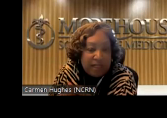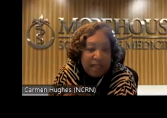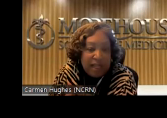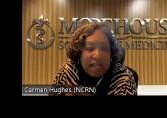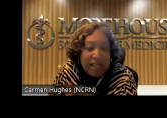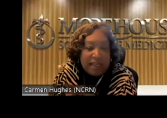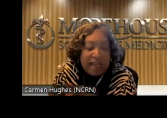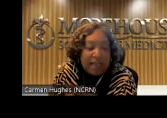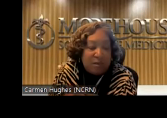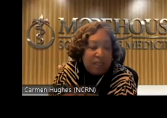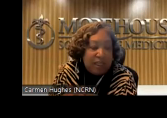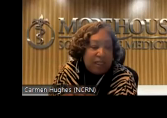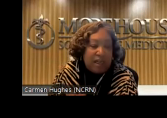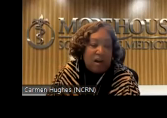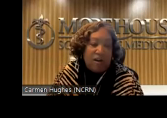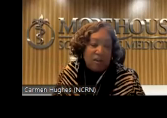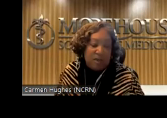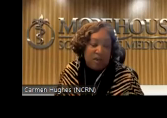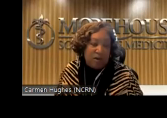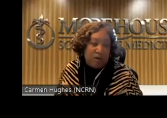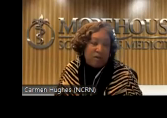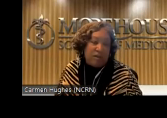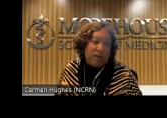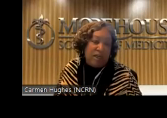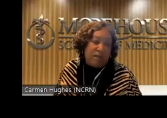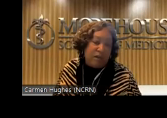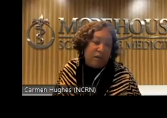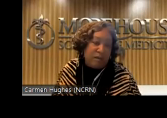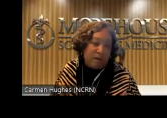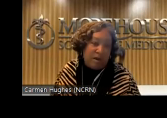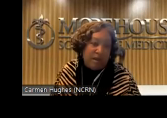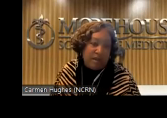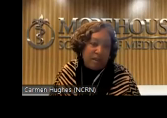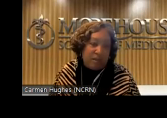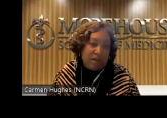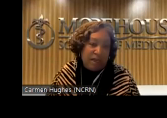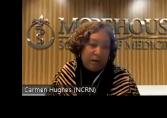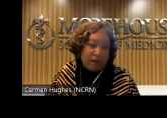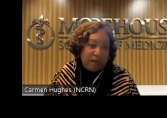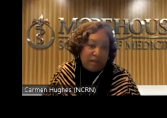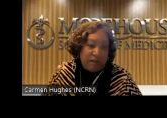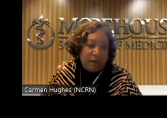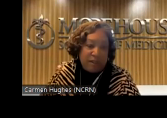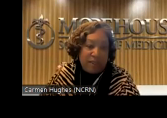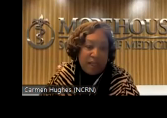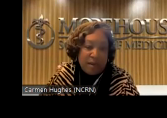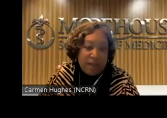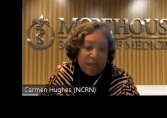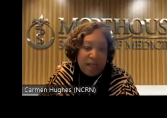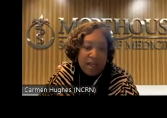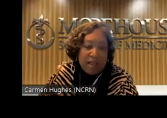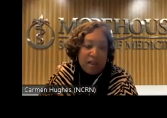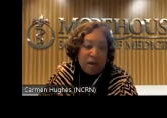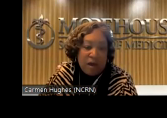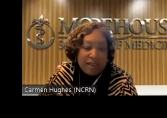feedback. And as we end, I also want to encourage you, each of you, as we talk about these 3 areas of focus today,